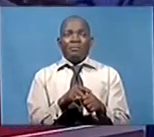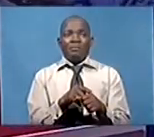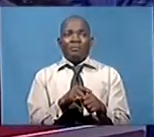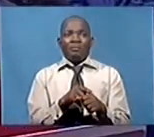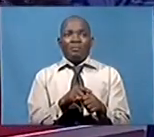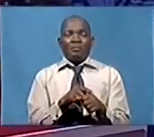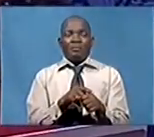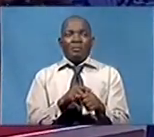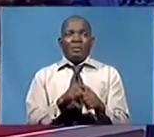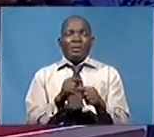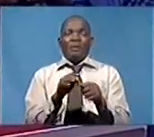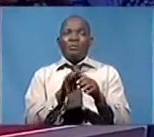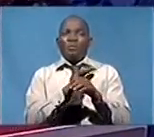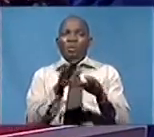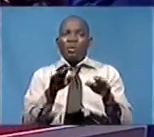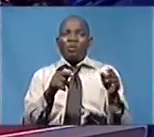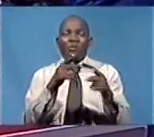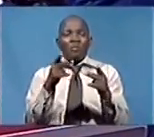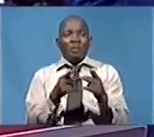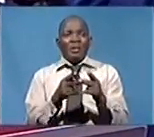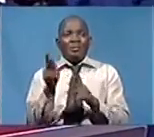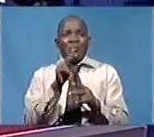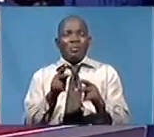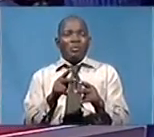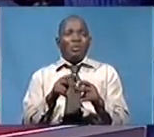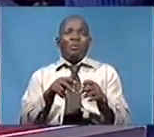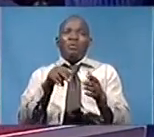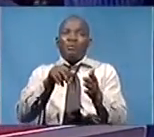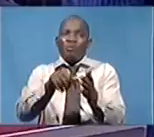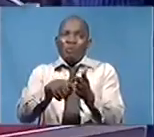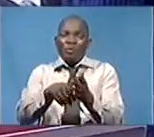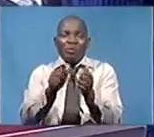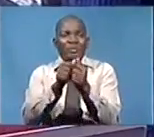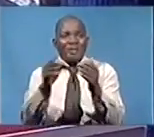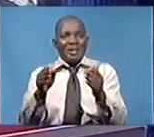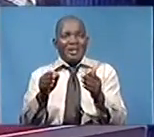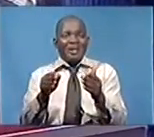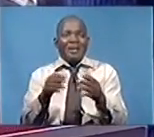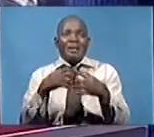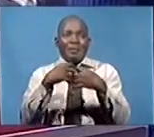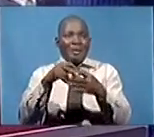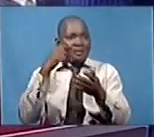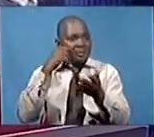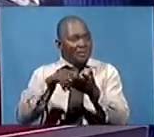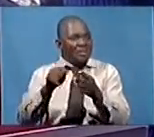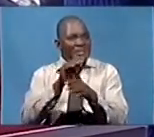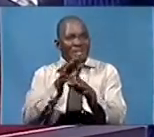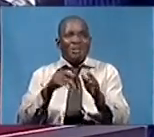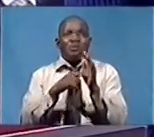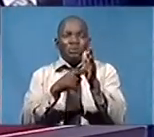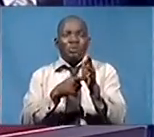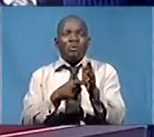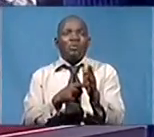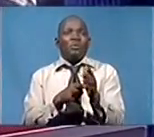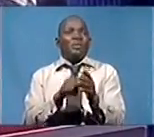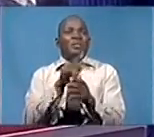That's the premises from which we start. And then we follow with these arguments that, in fact, there is not on record